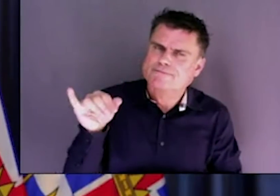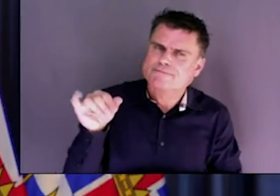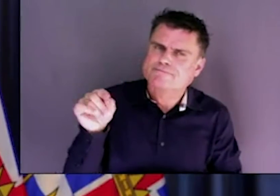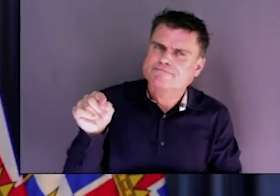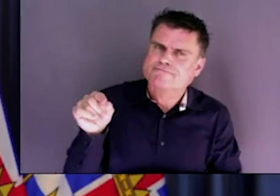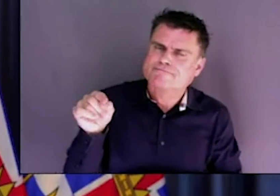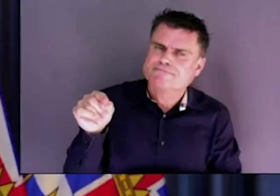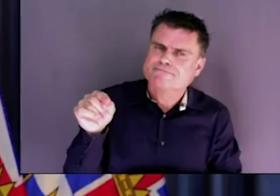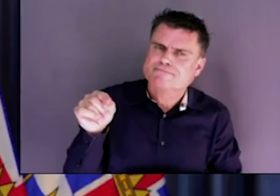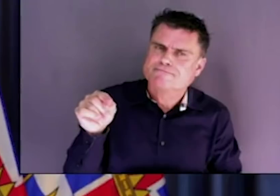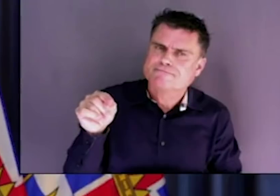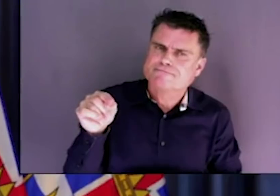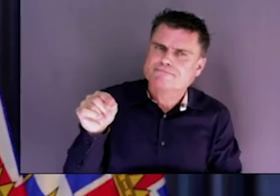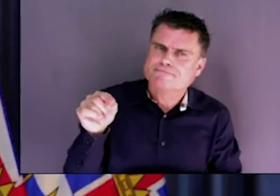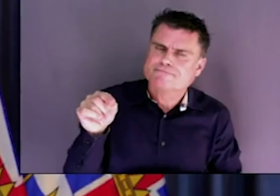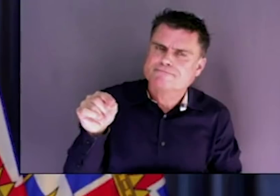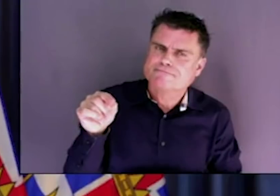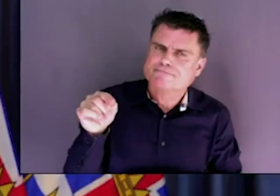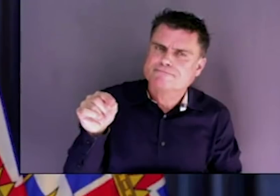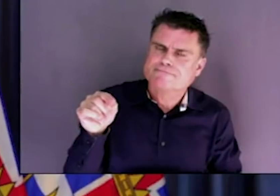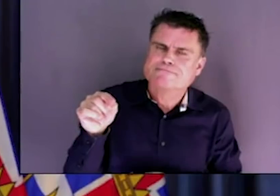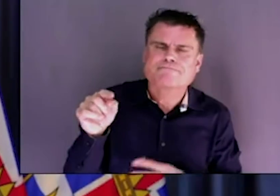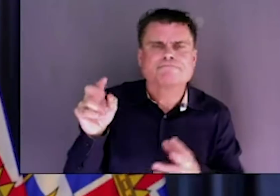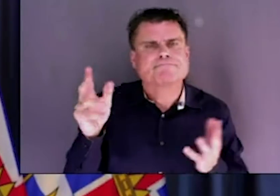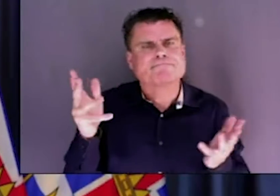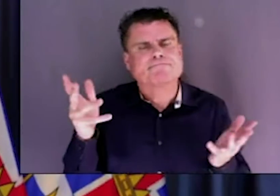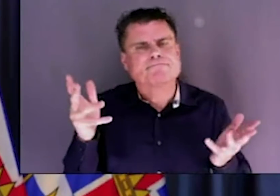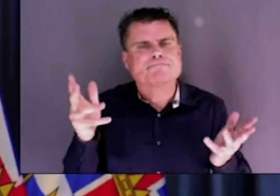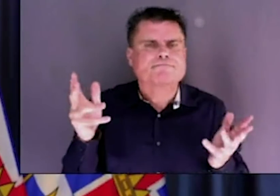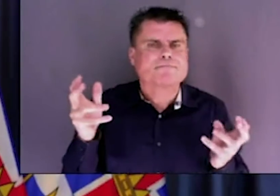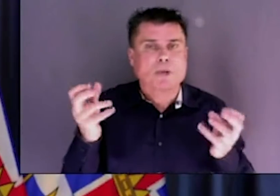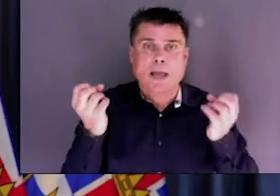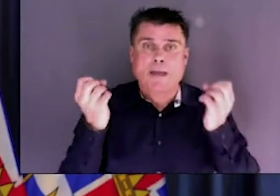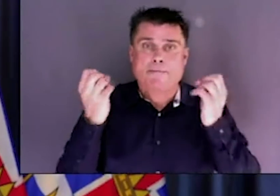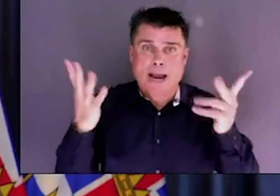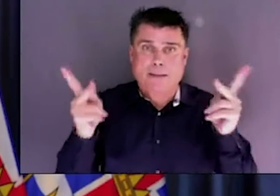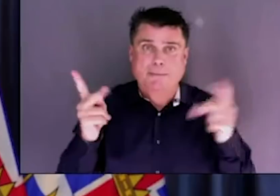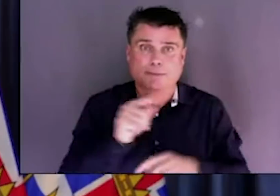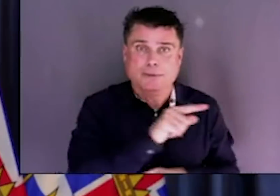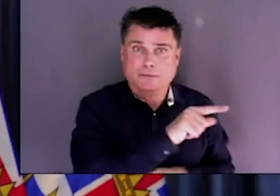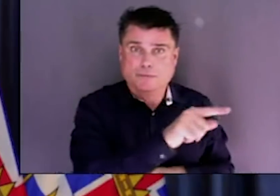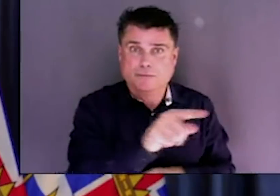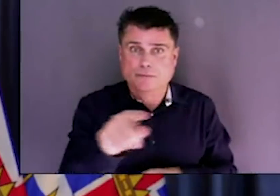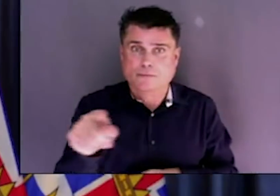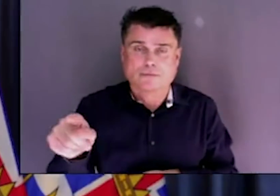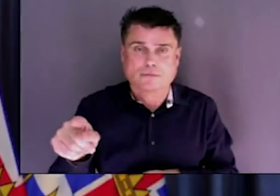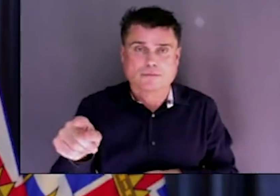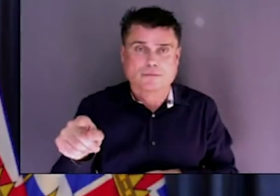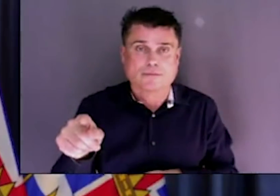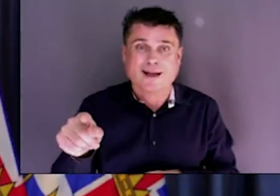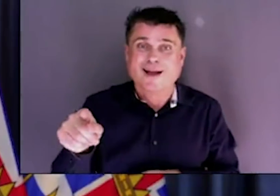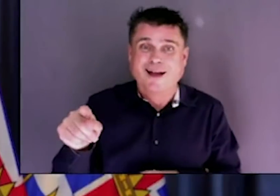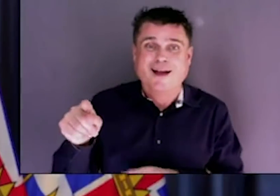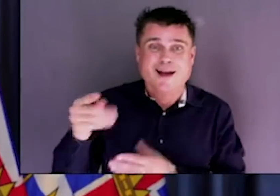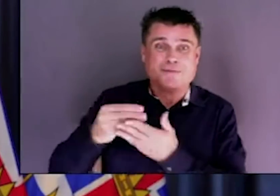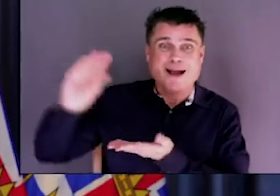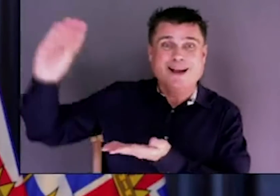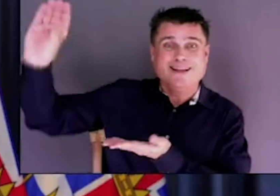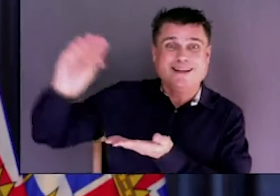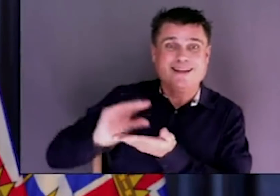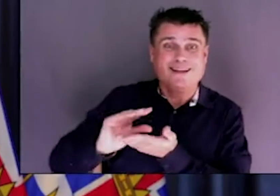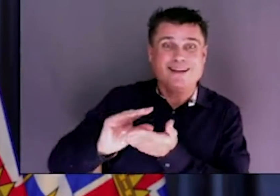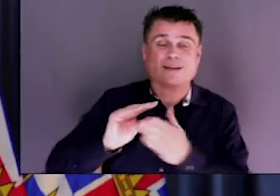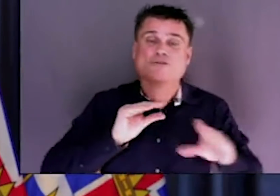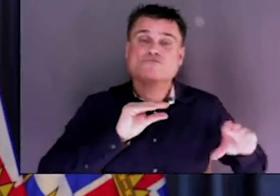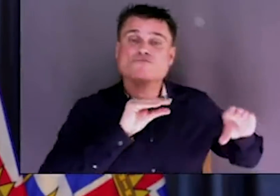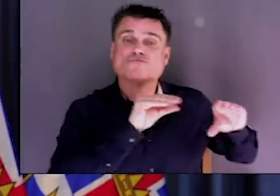bank because they didn't need it. I'm not asking about whether the next round will get out by Christmas. I'm asking,